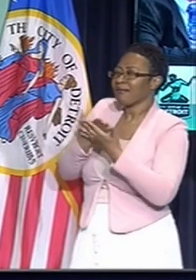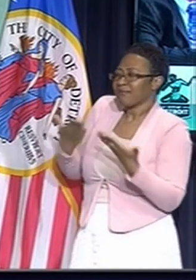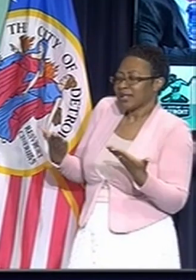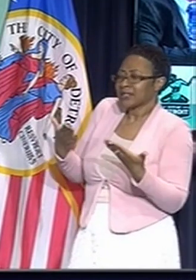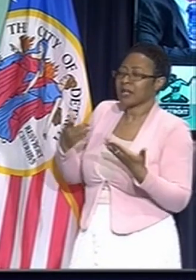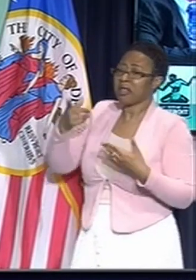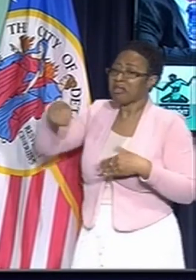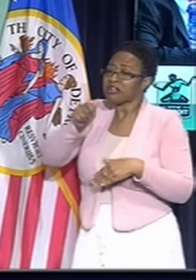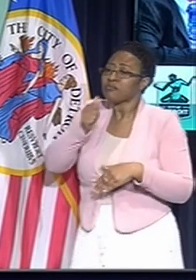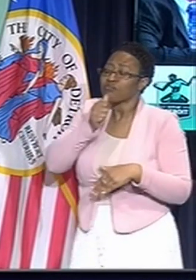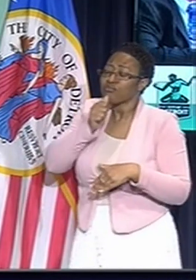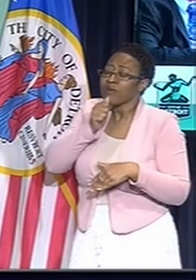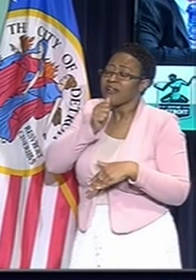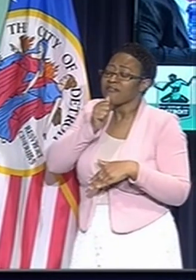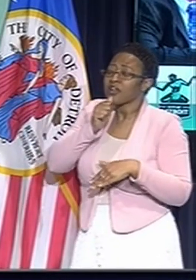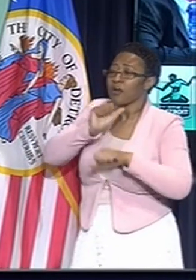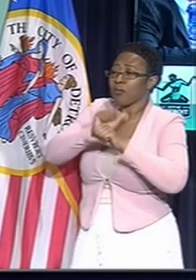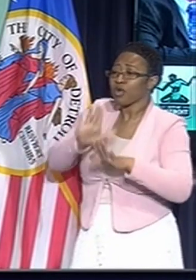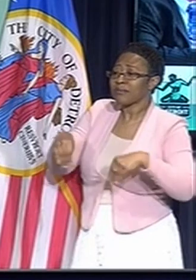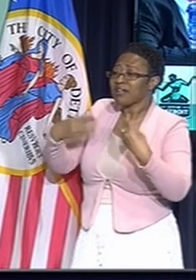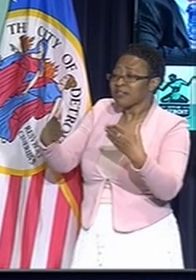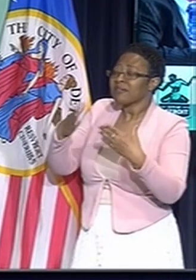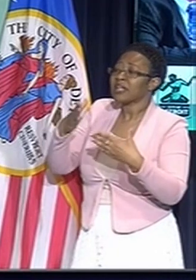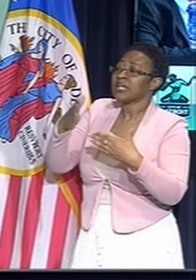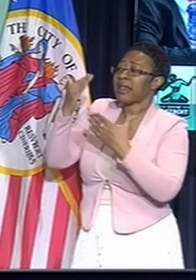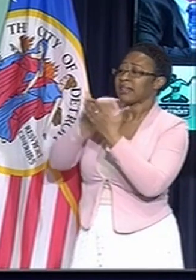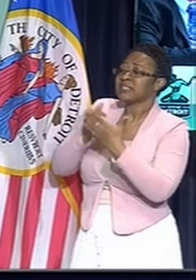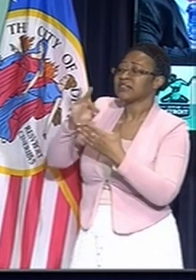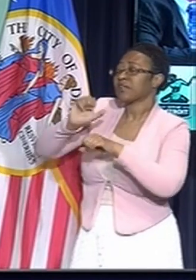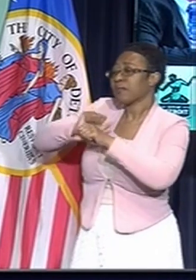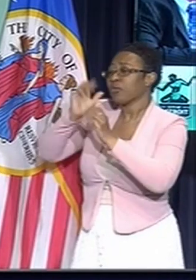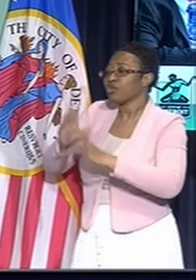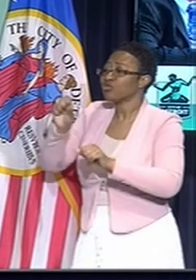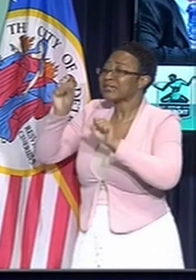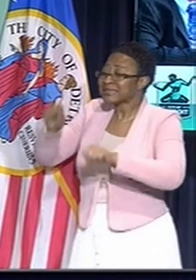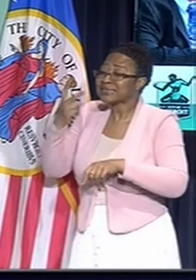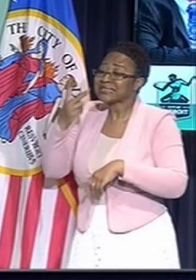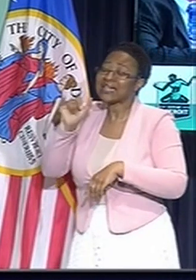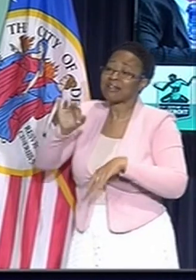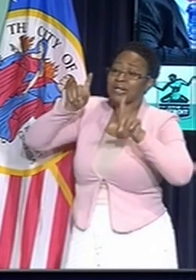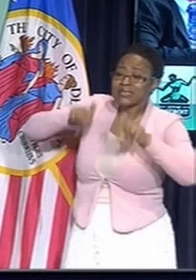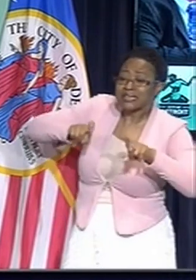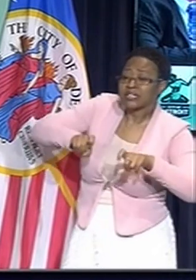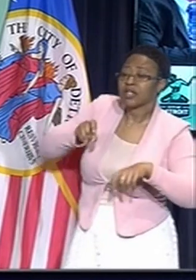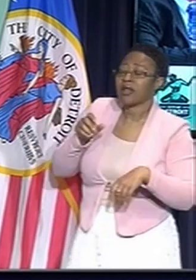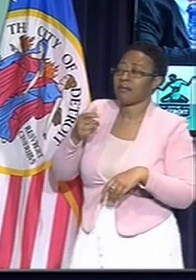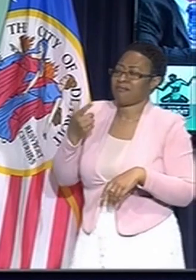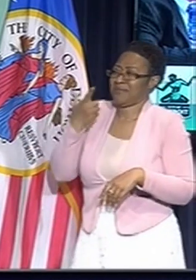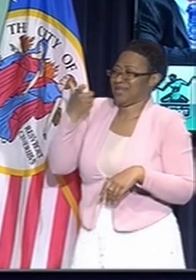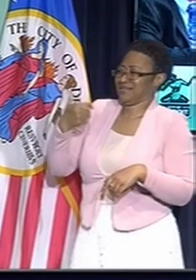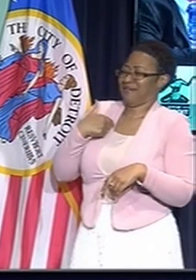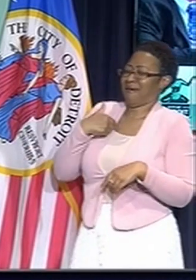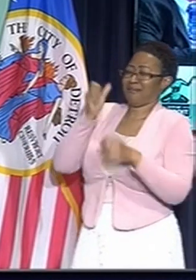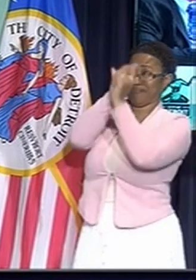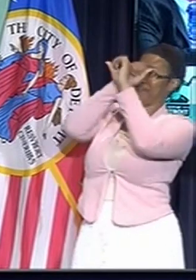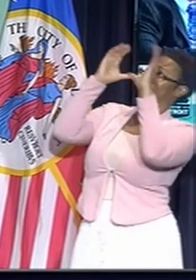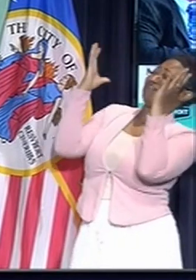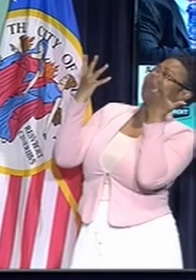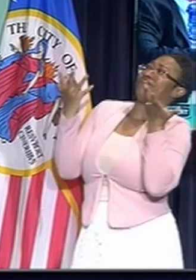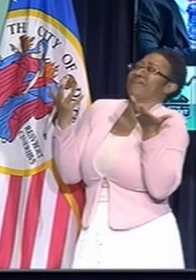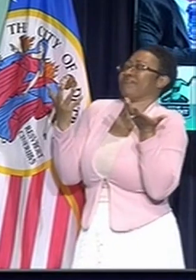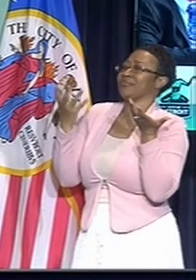private employers providing the city with a list of their employees and you can at least see whether they've been tested? And because I'm imagining